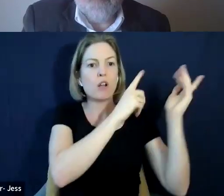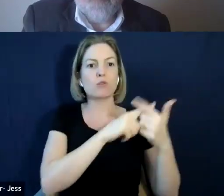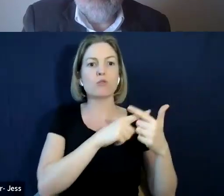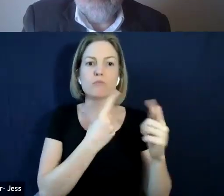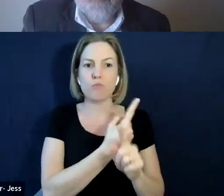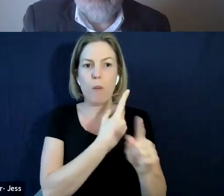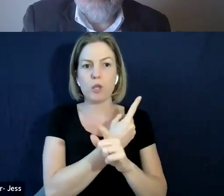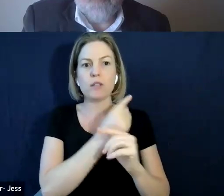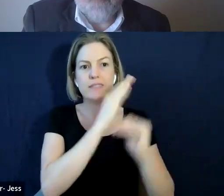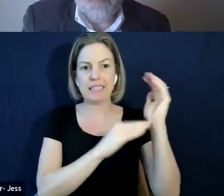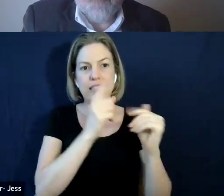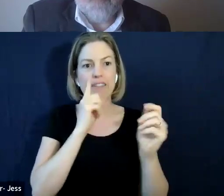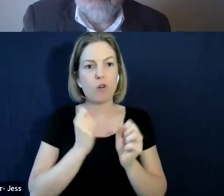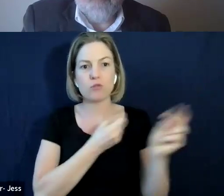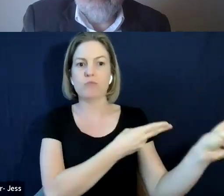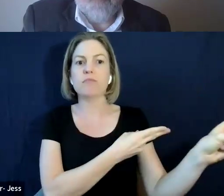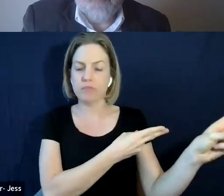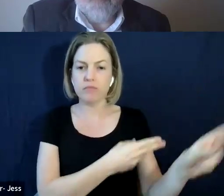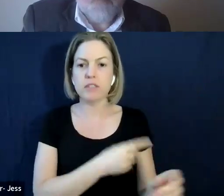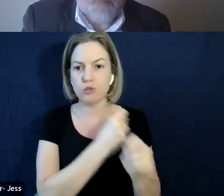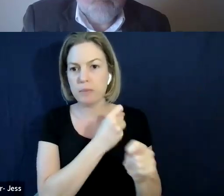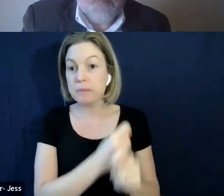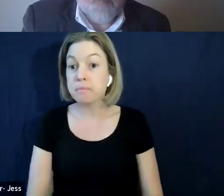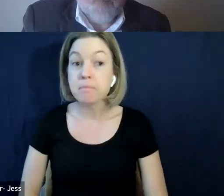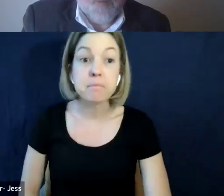facility for disposal and treatment.